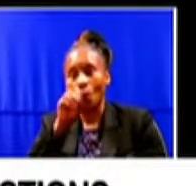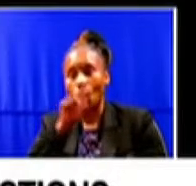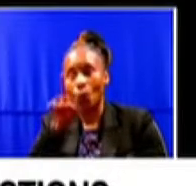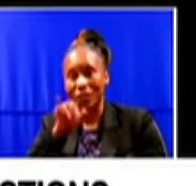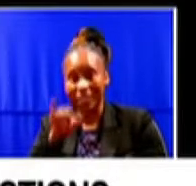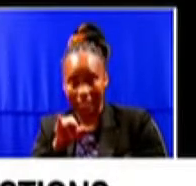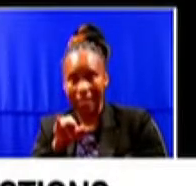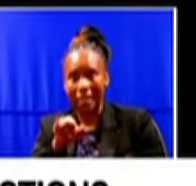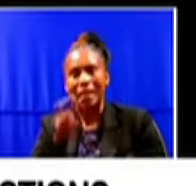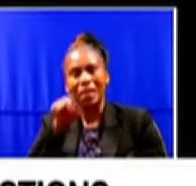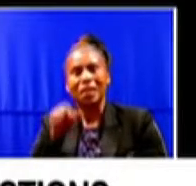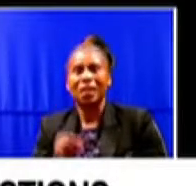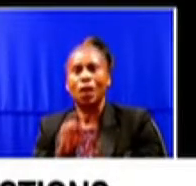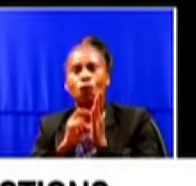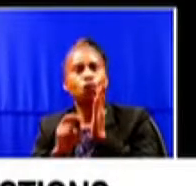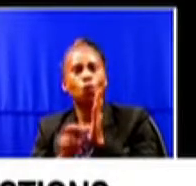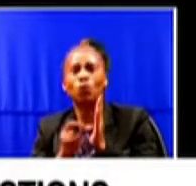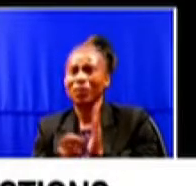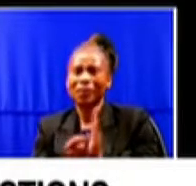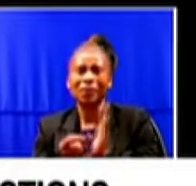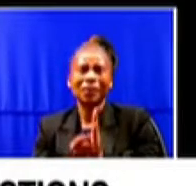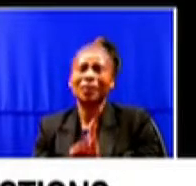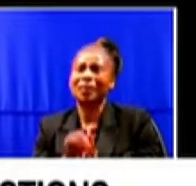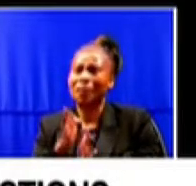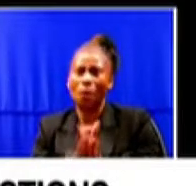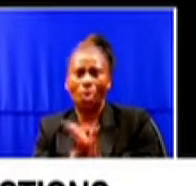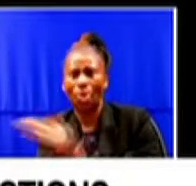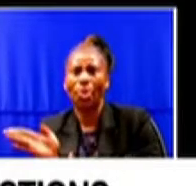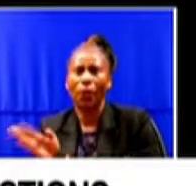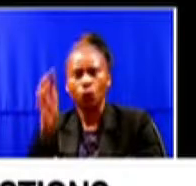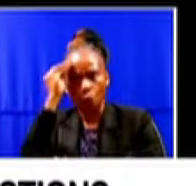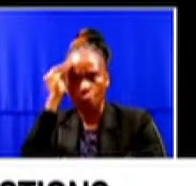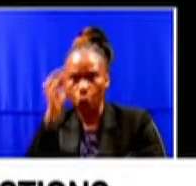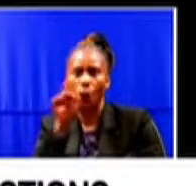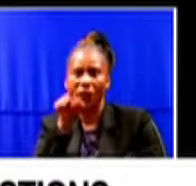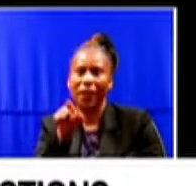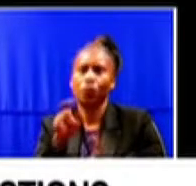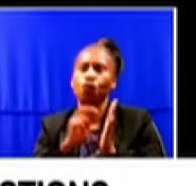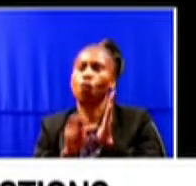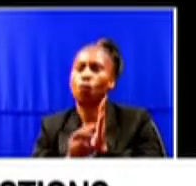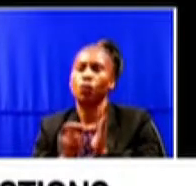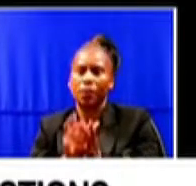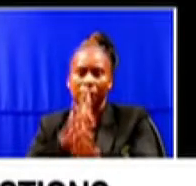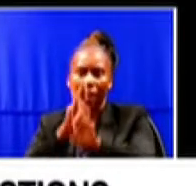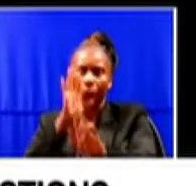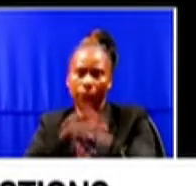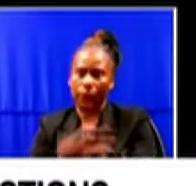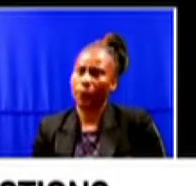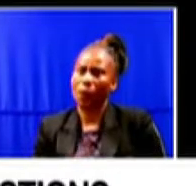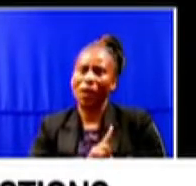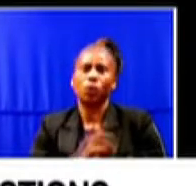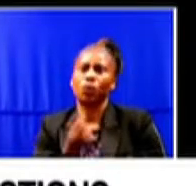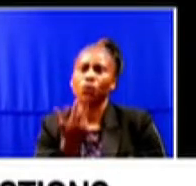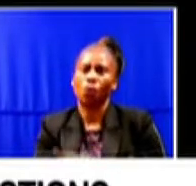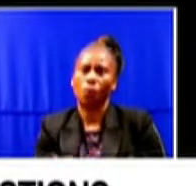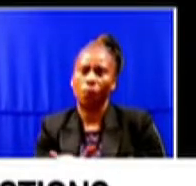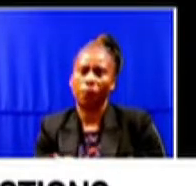are unrepentant on this matter. You know it is the breaking of the rules. Honorable